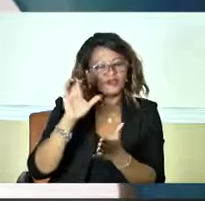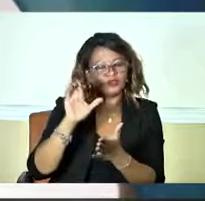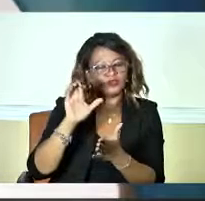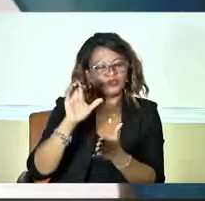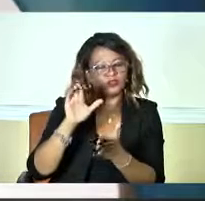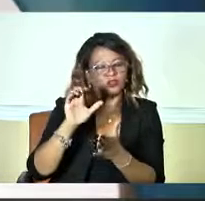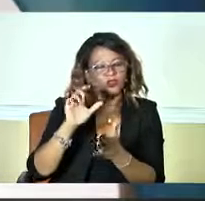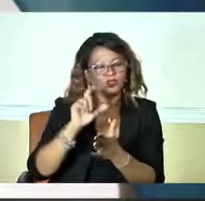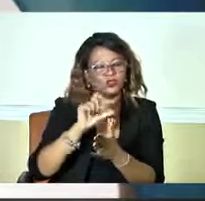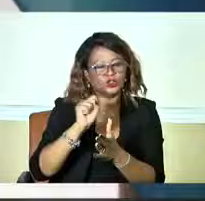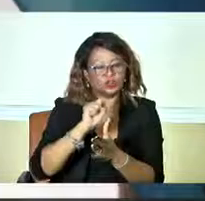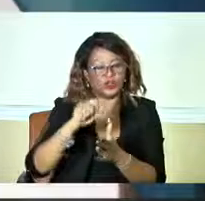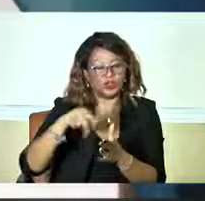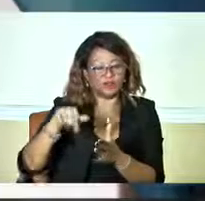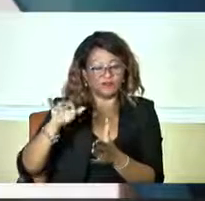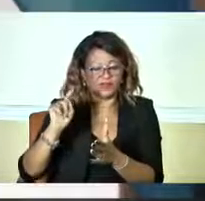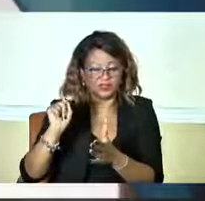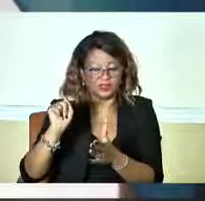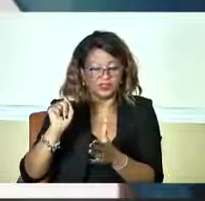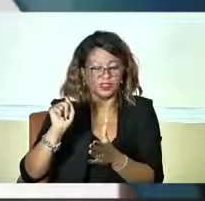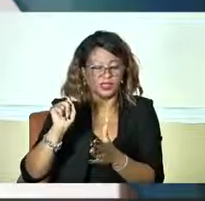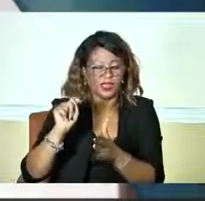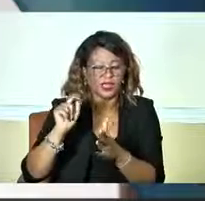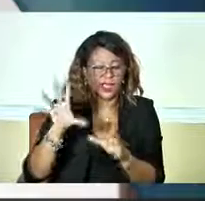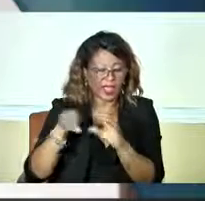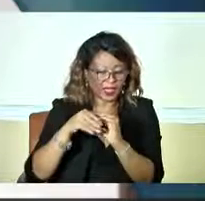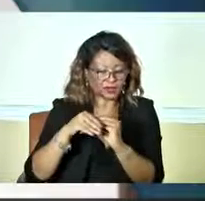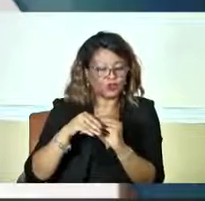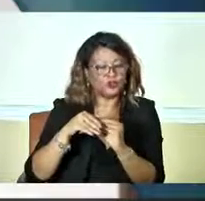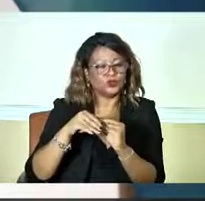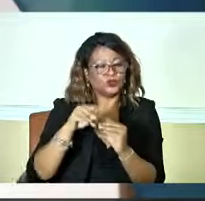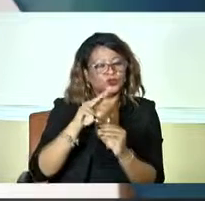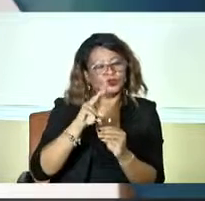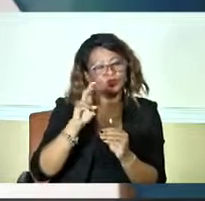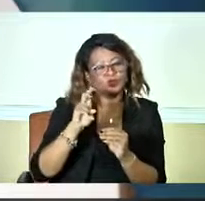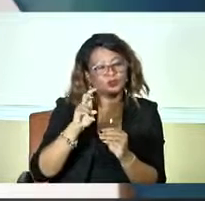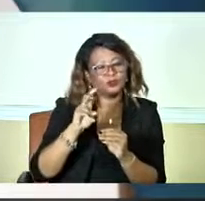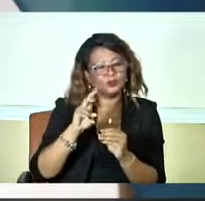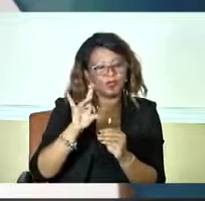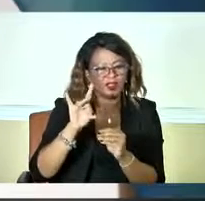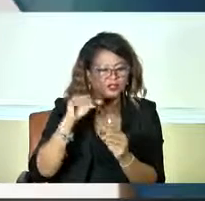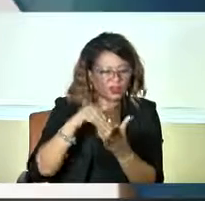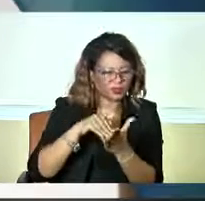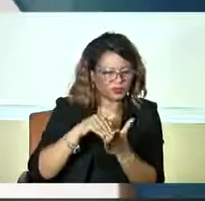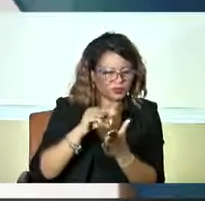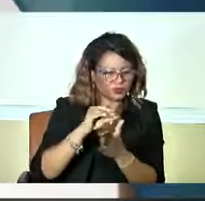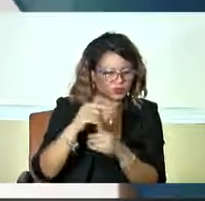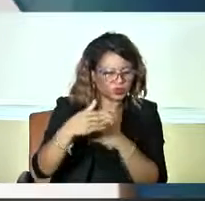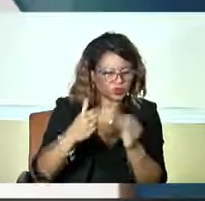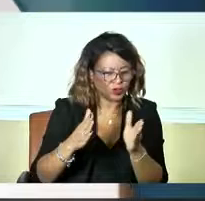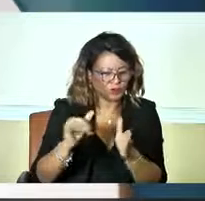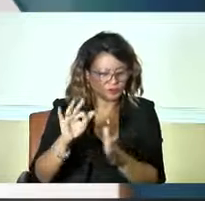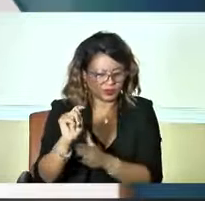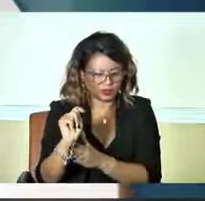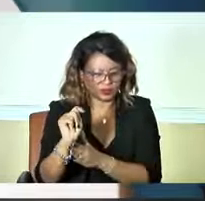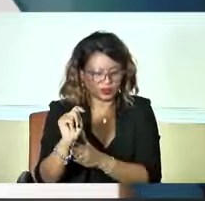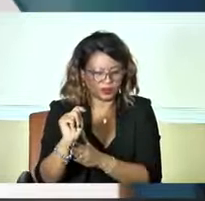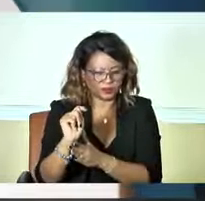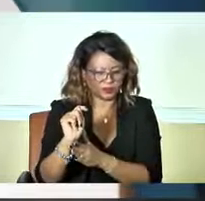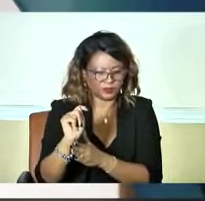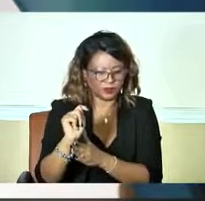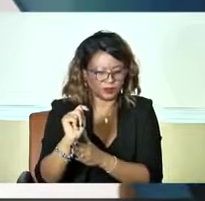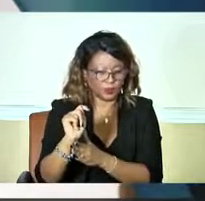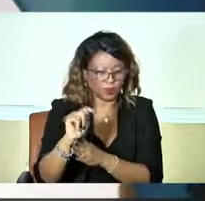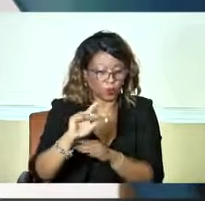8,500 square feet, which adds to the existing 8,200 square feet facility.